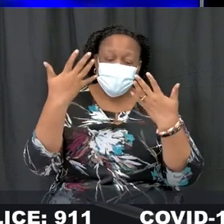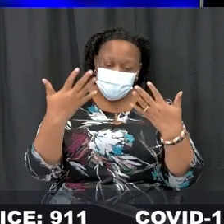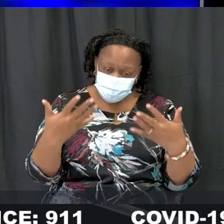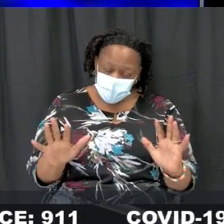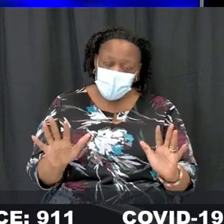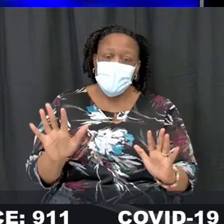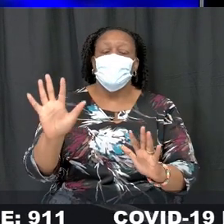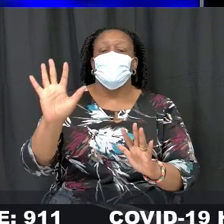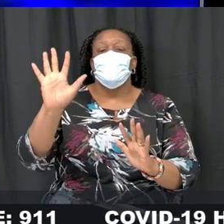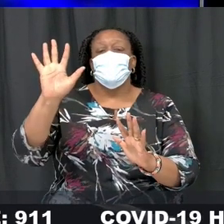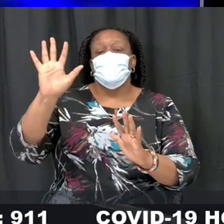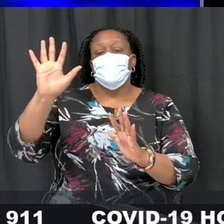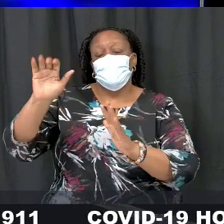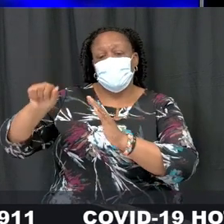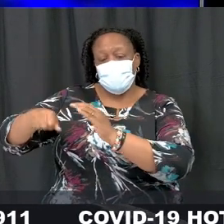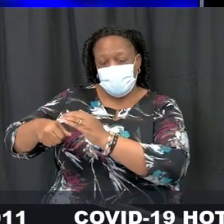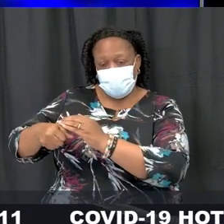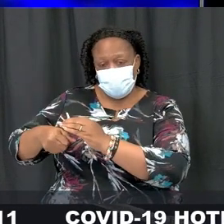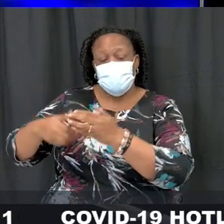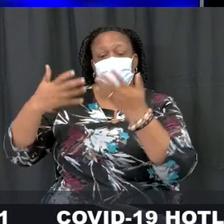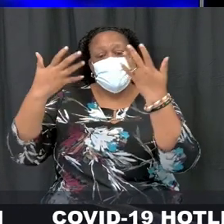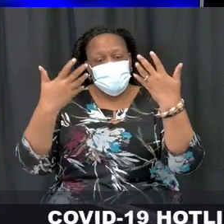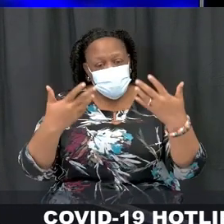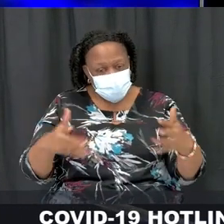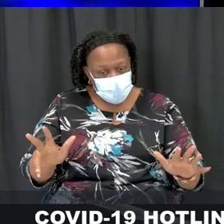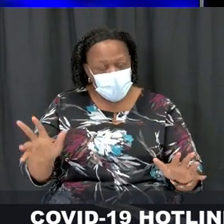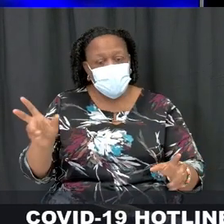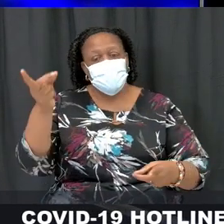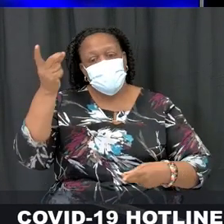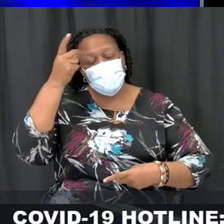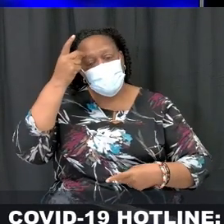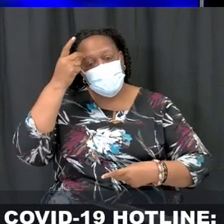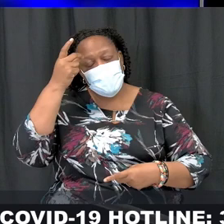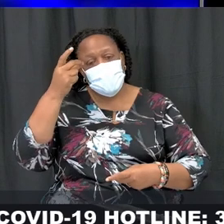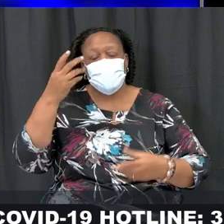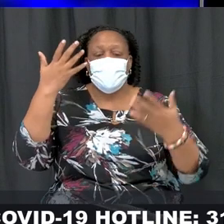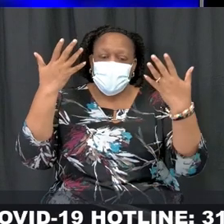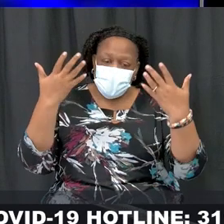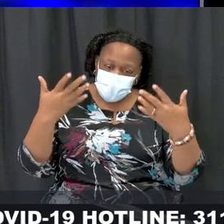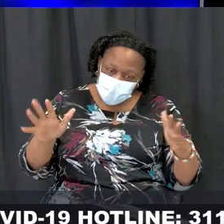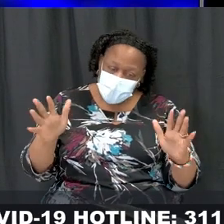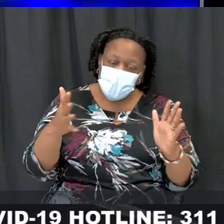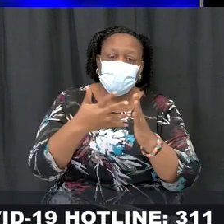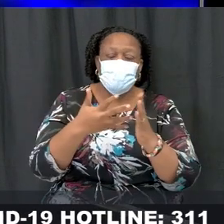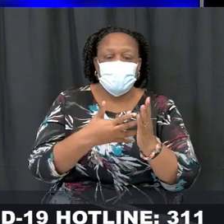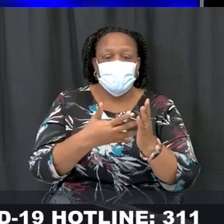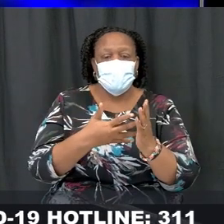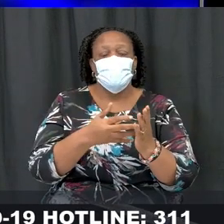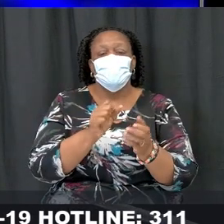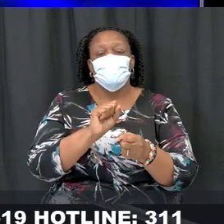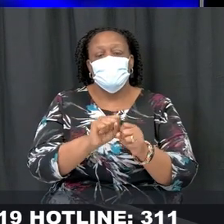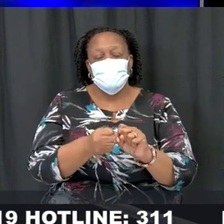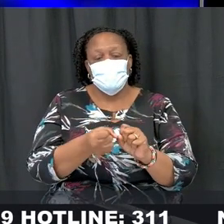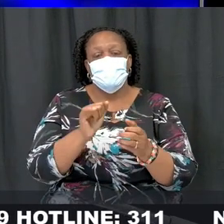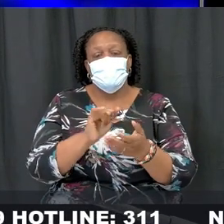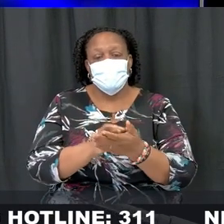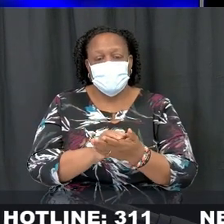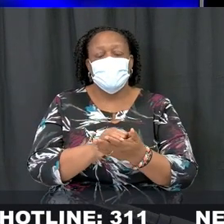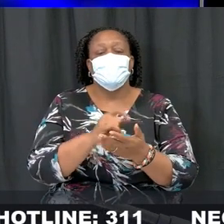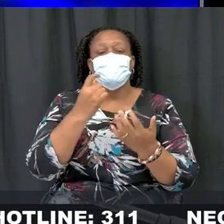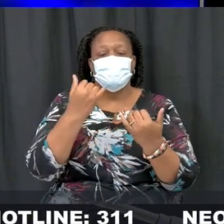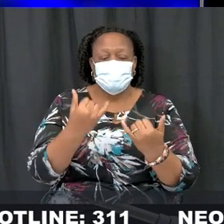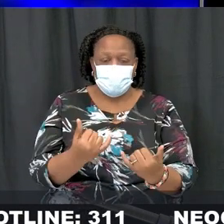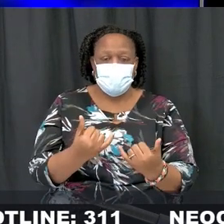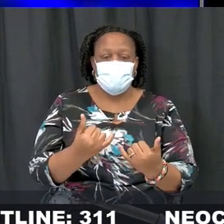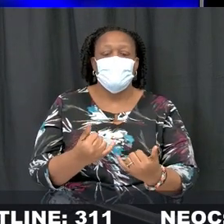recovered, and that in either case, be it isolation or quarantine, that individual is now certified as being